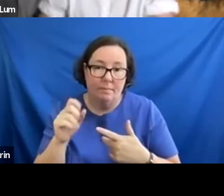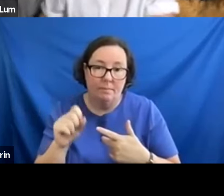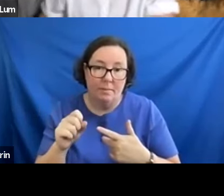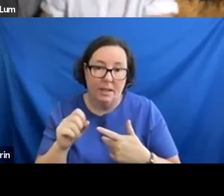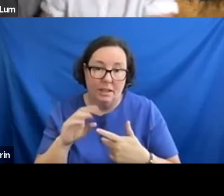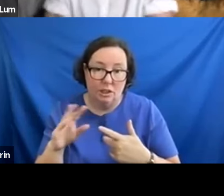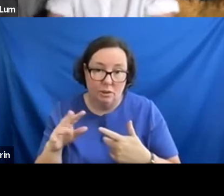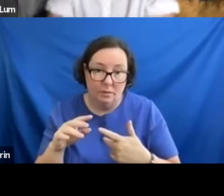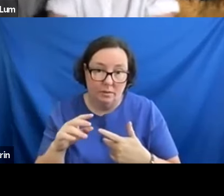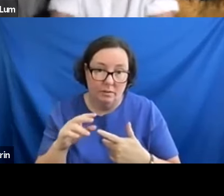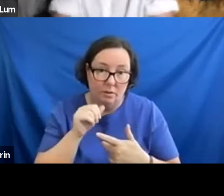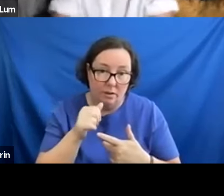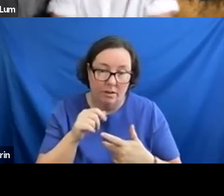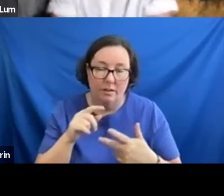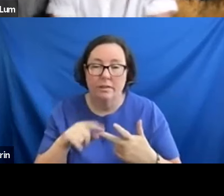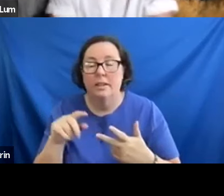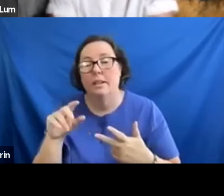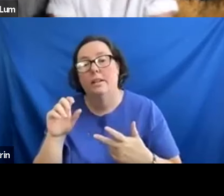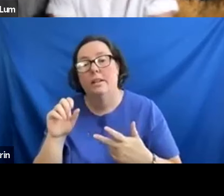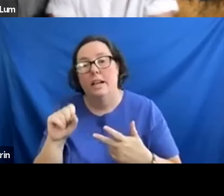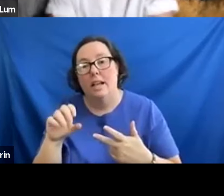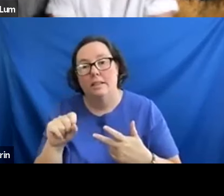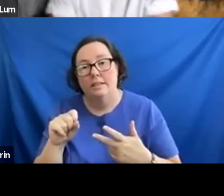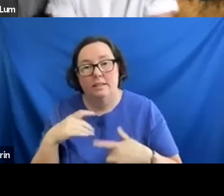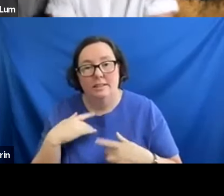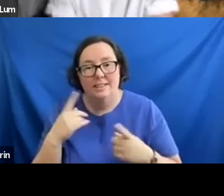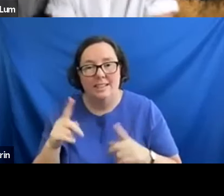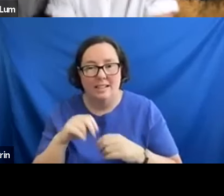BPS student, and socioeconomic status in Boston.